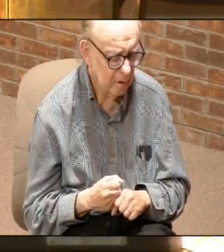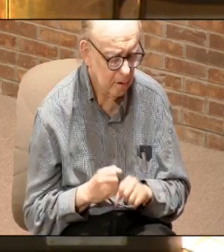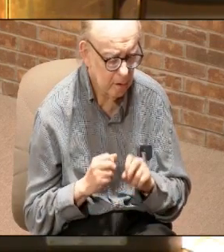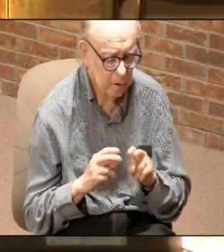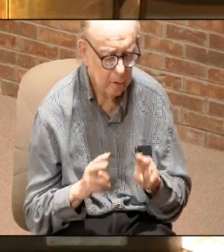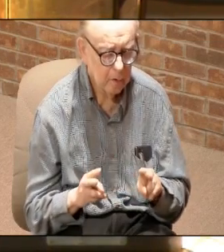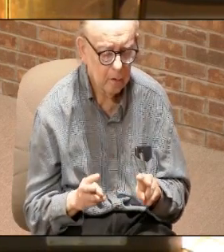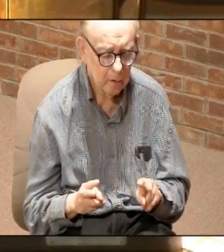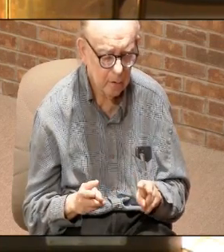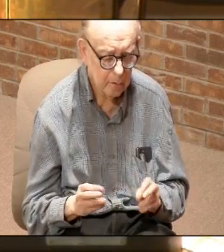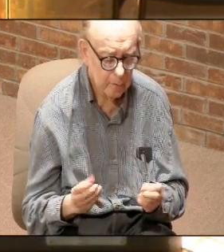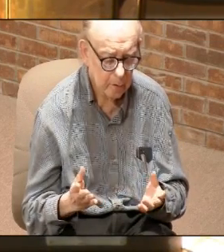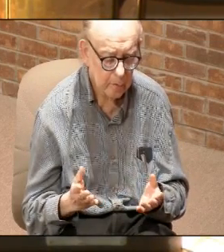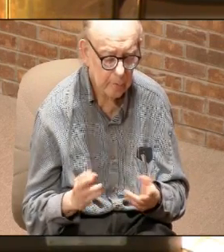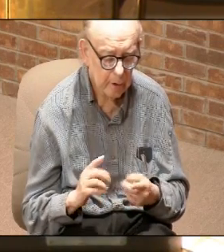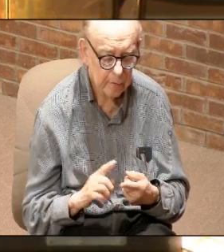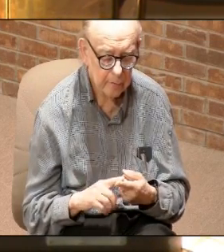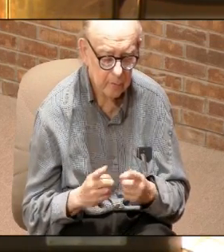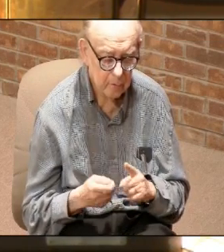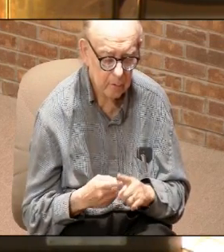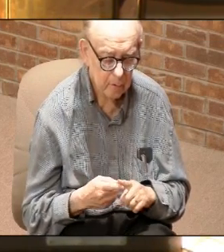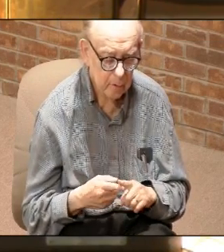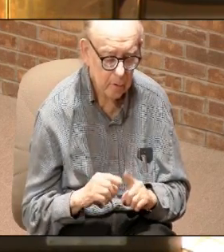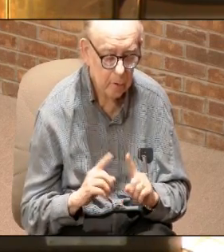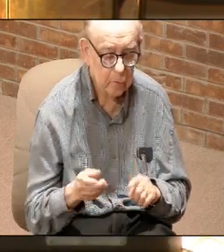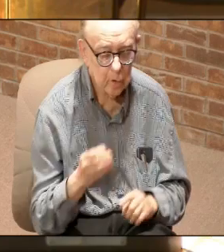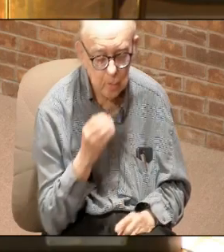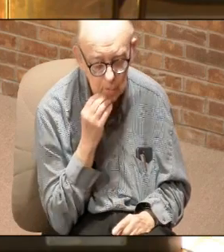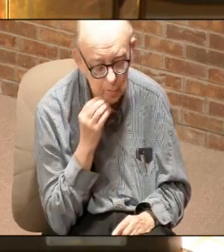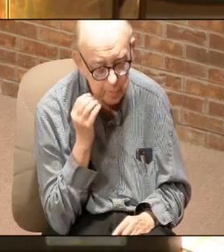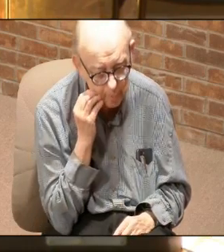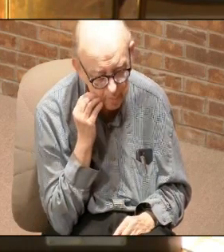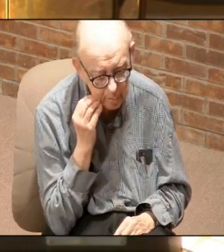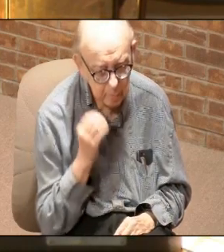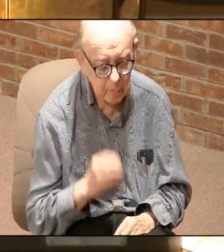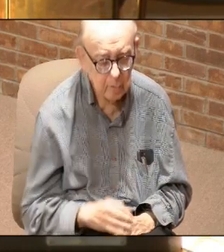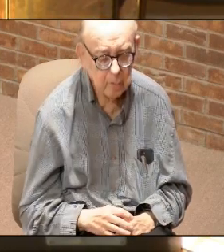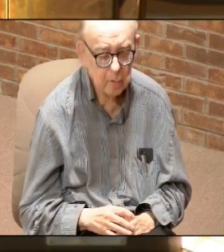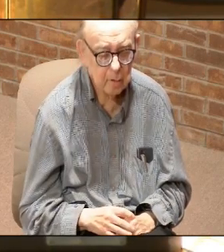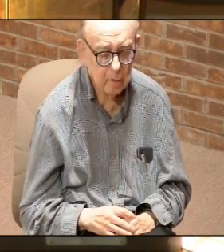a lot of my friends go home.